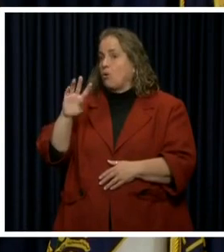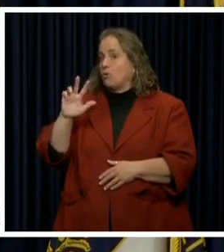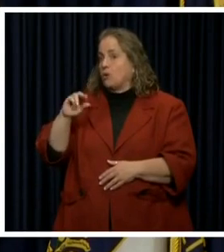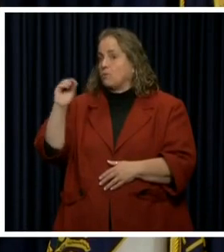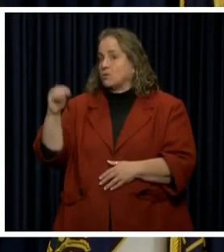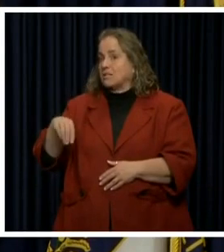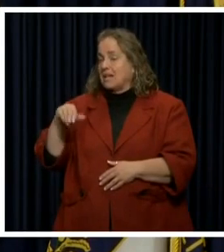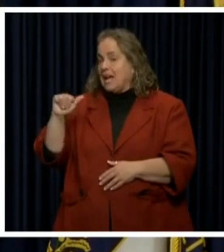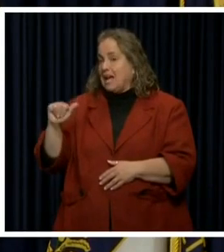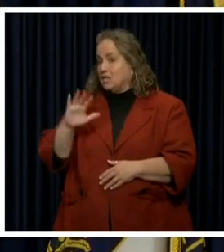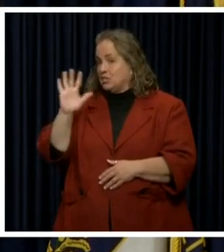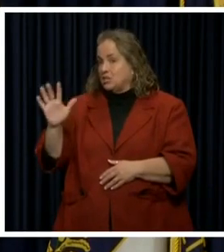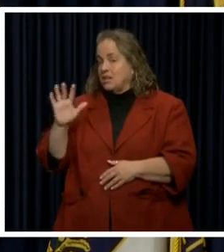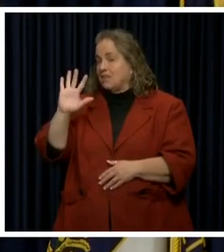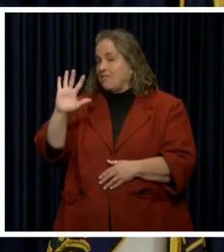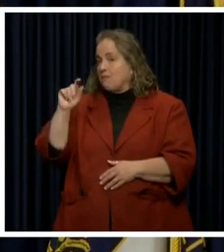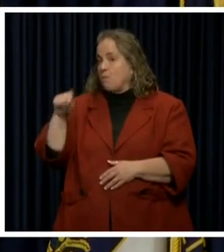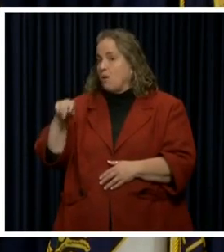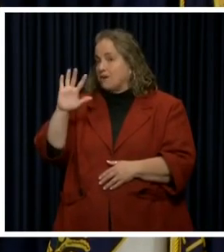6.43% Asian,